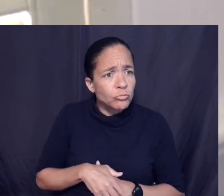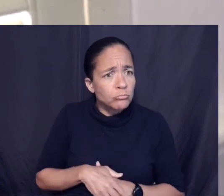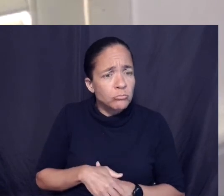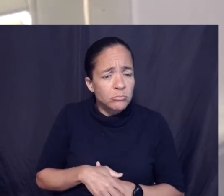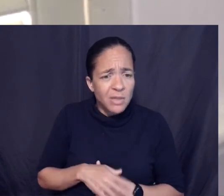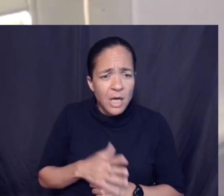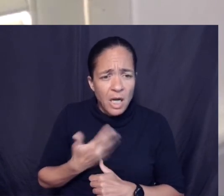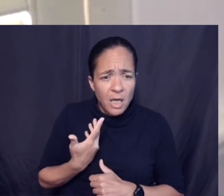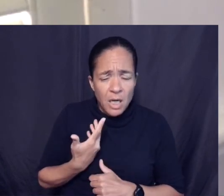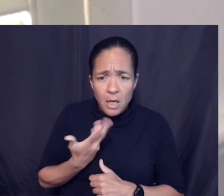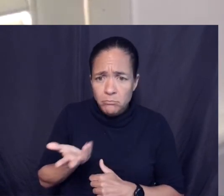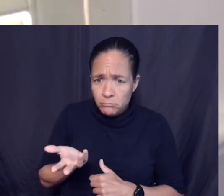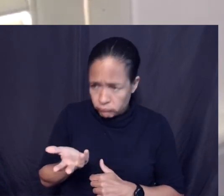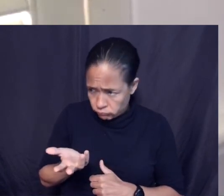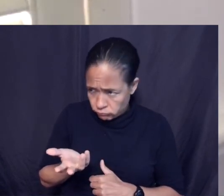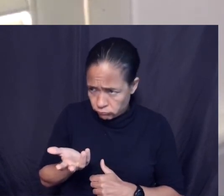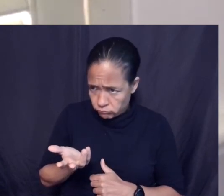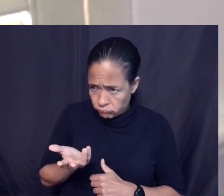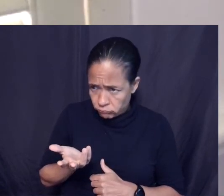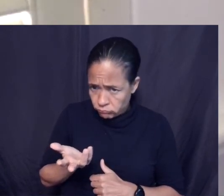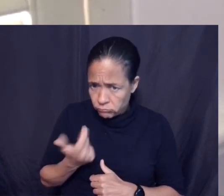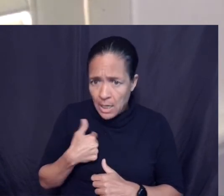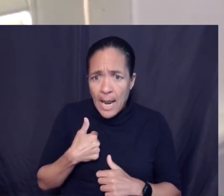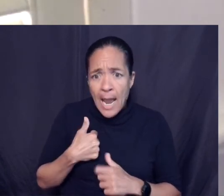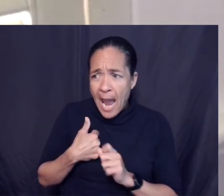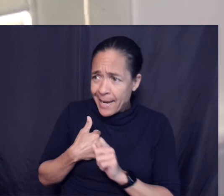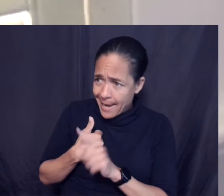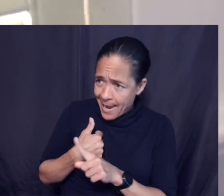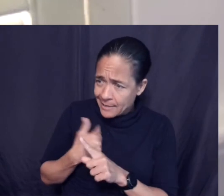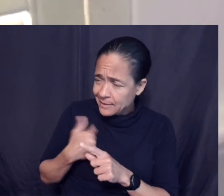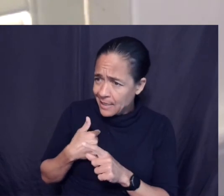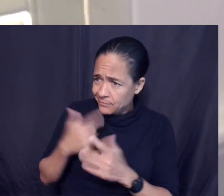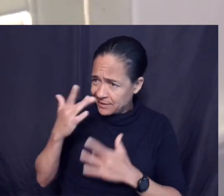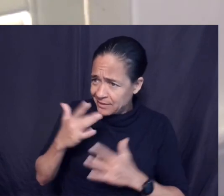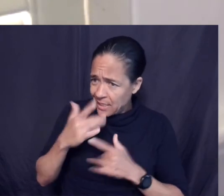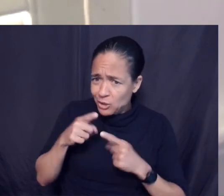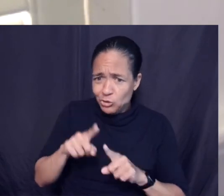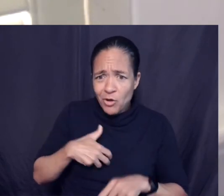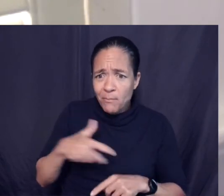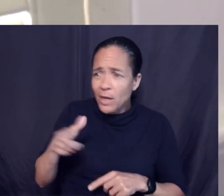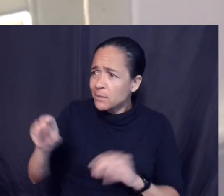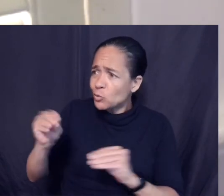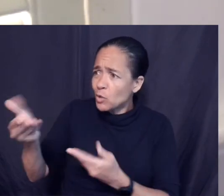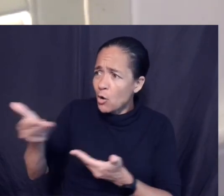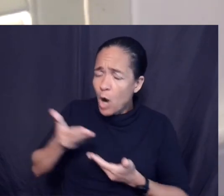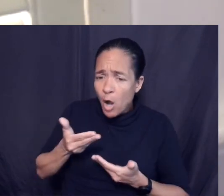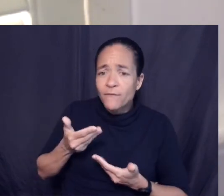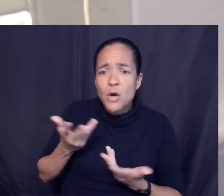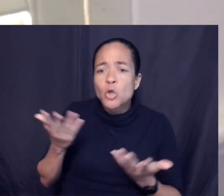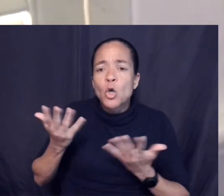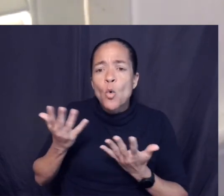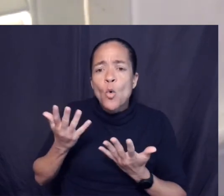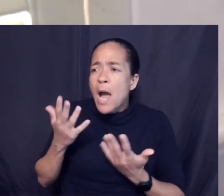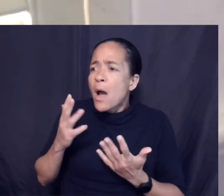well, I would definitely asked about being sick during my pregnancy and wasn't offered one. When do